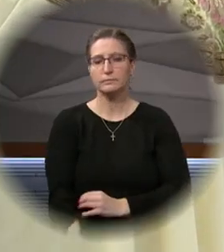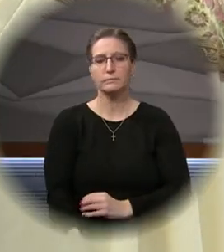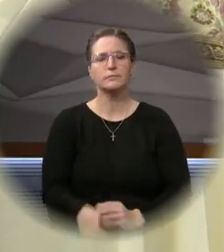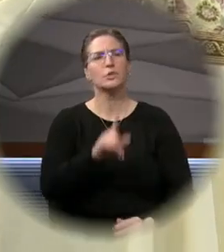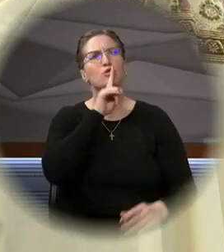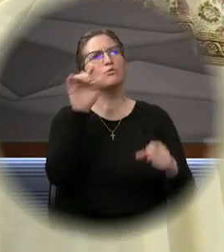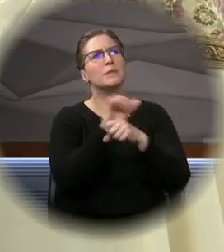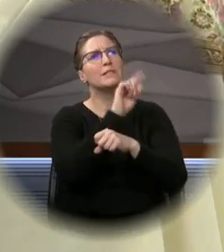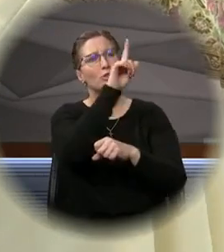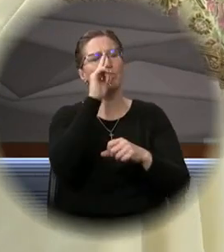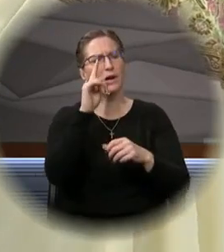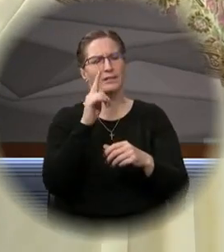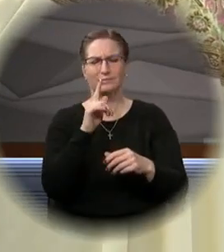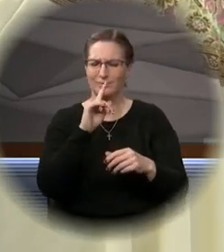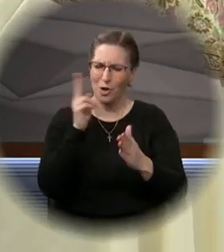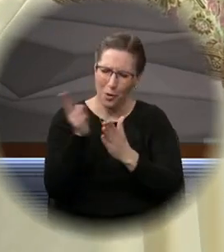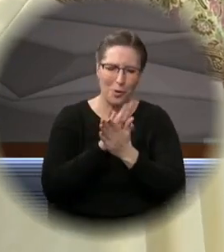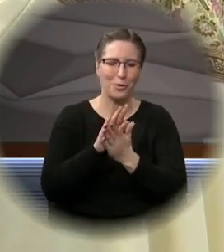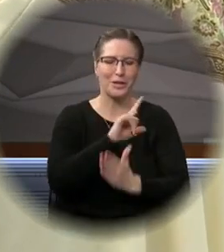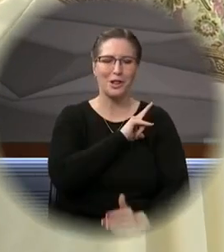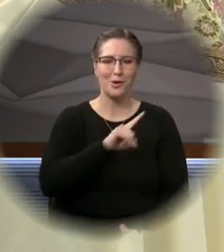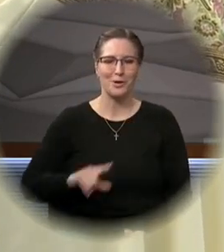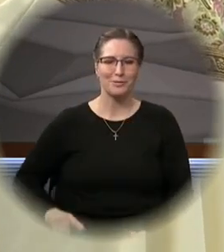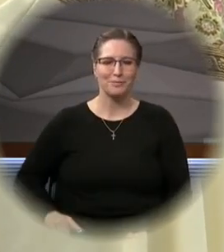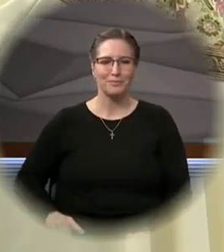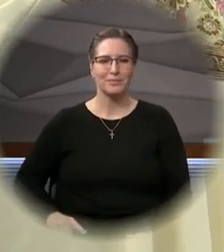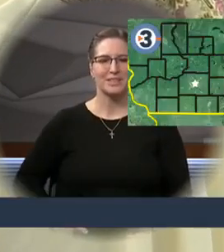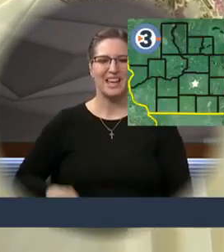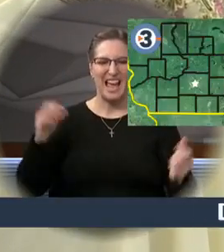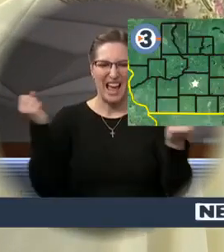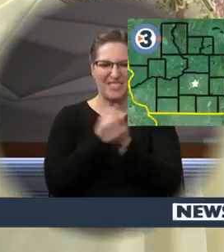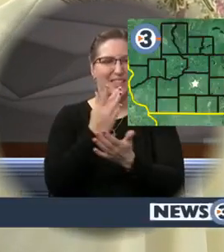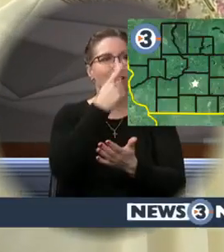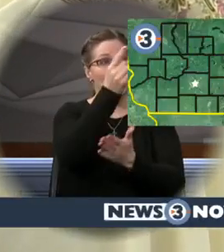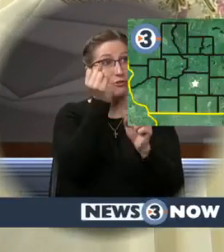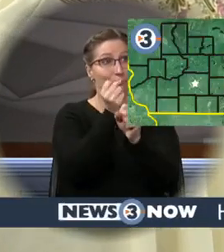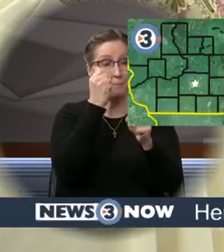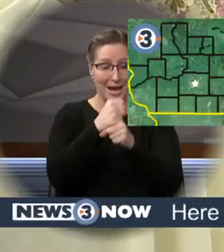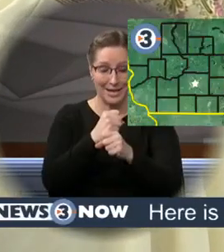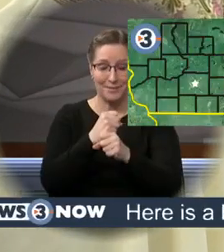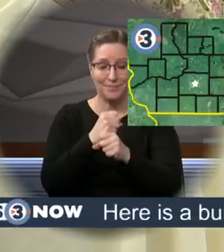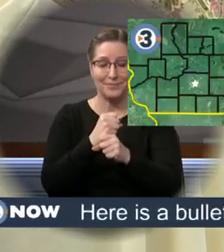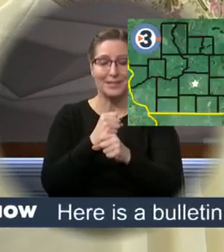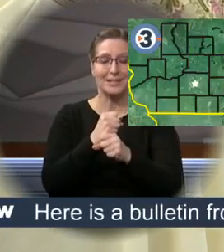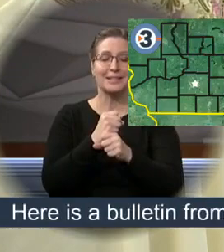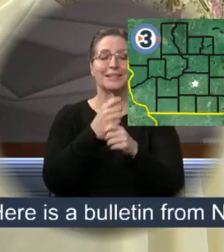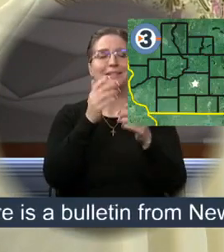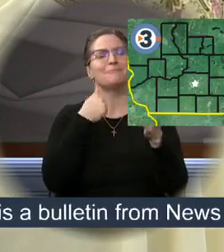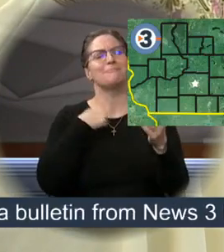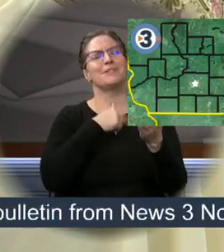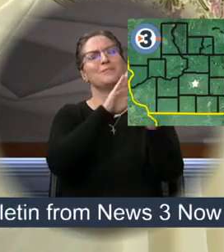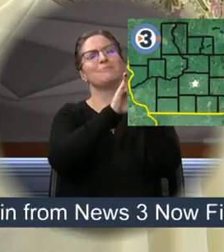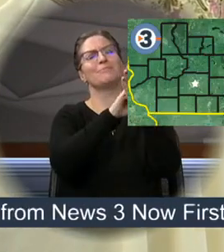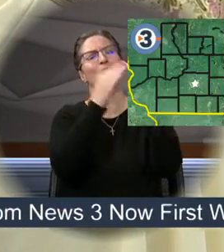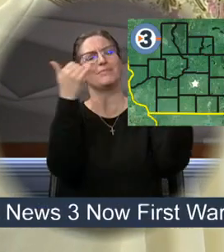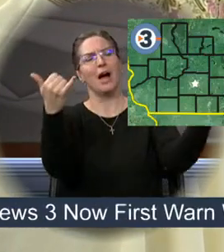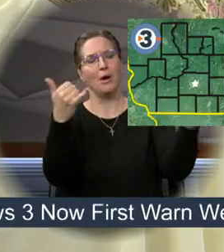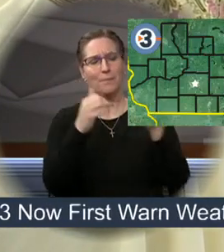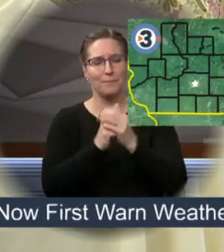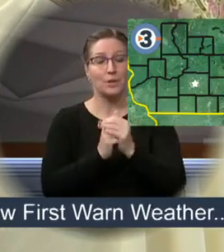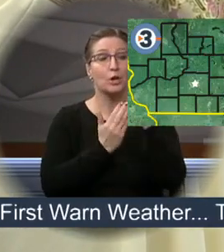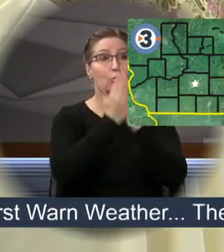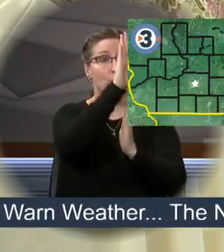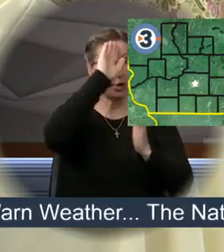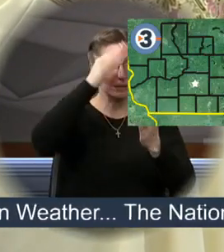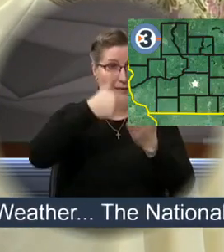You are indeed holy, O Lord, and all you have created rightly gives you praise. For